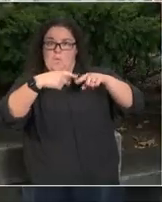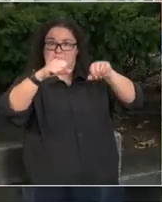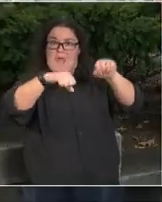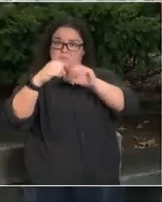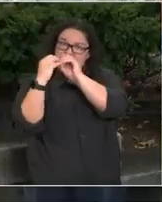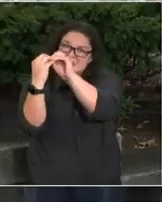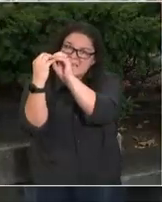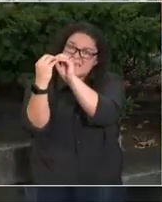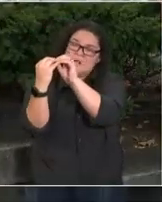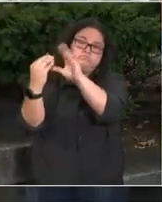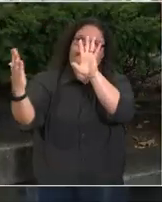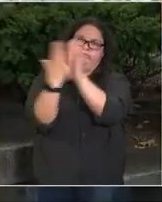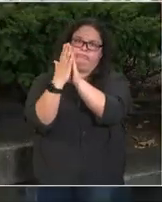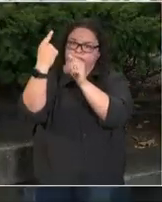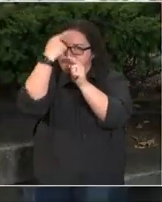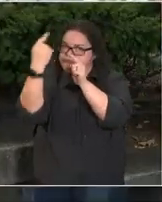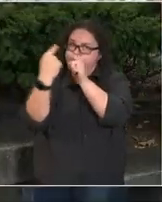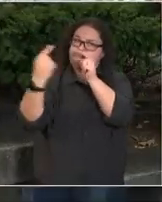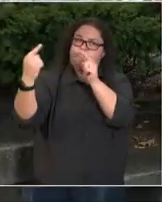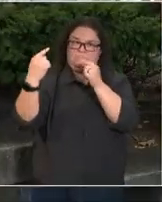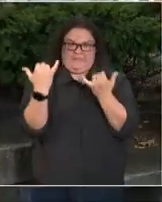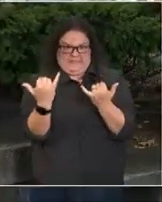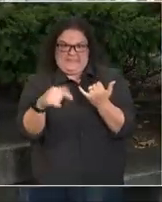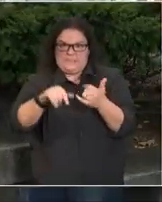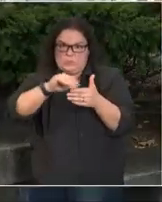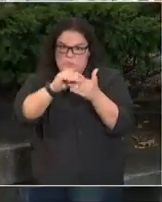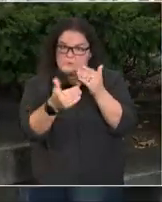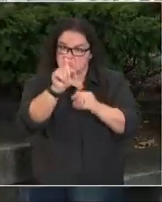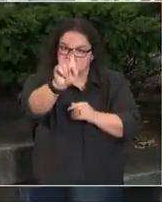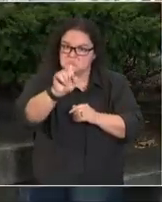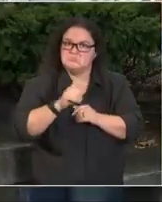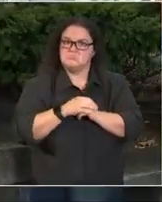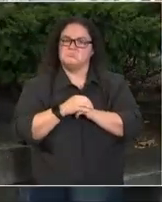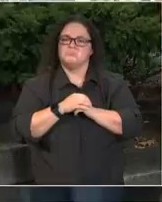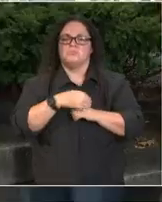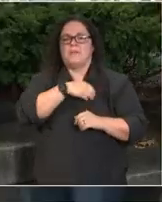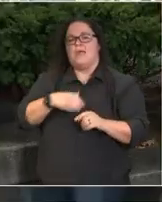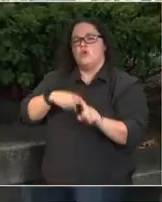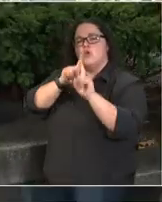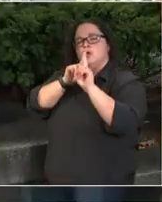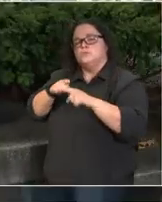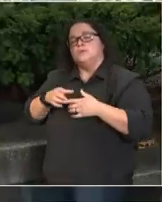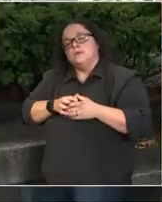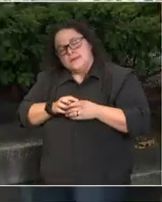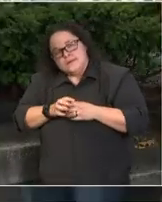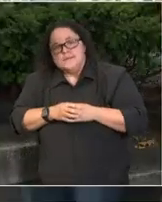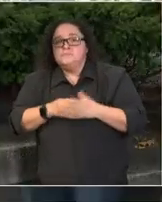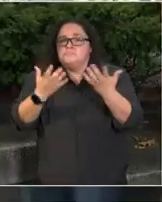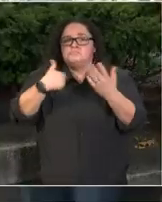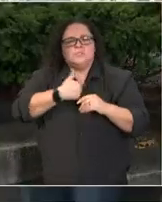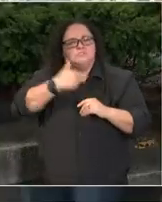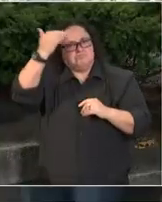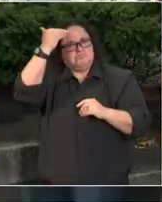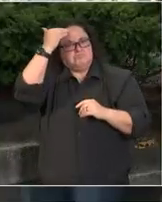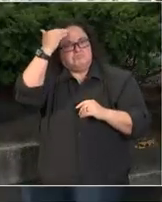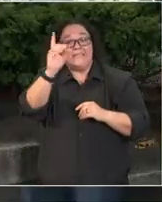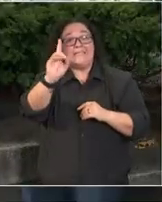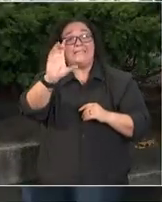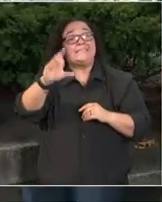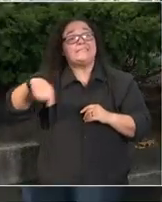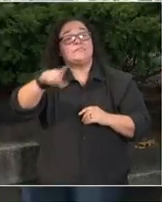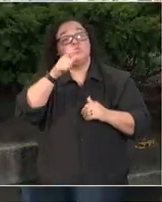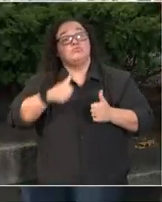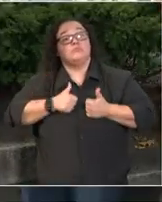weekend? What we know is that D.C. residents are worried and concerned, and we